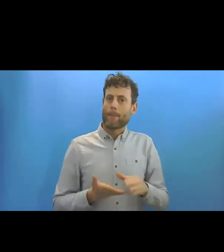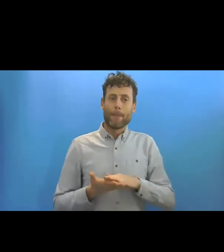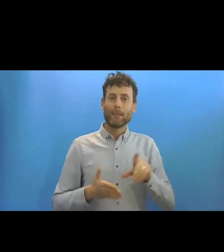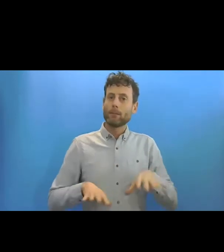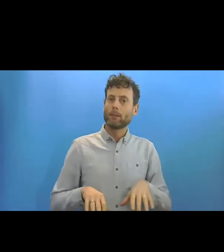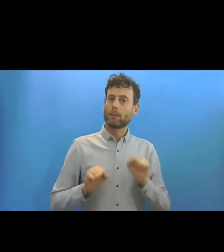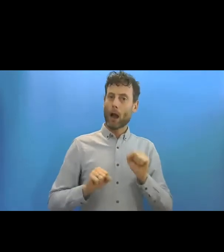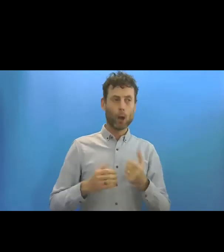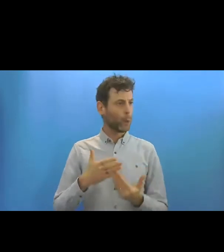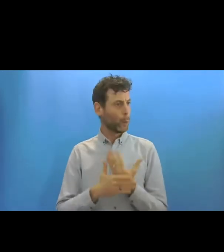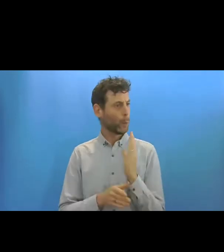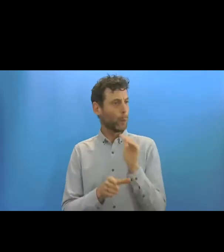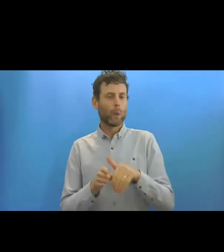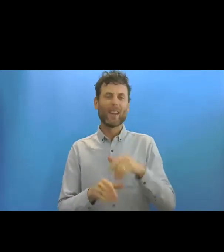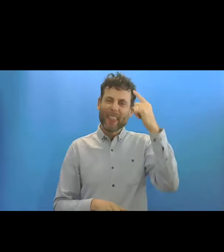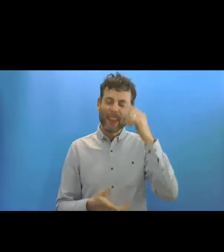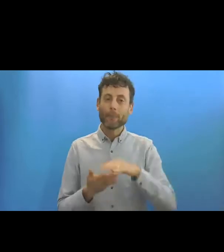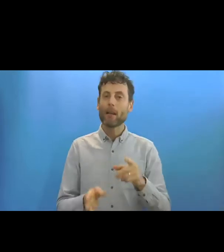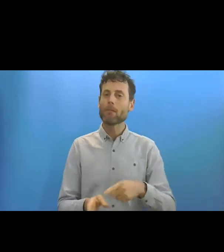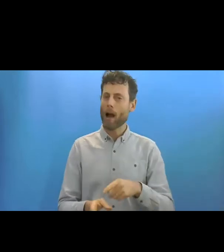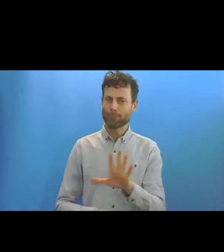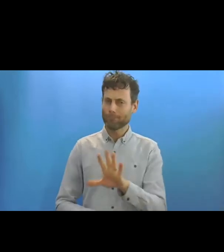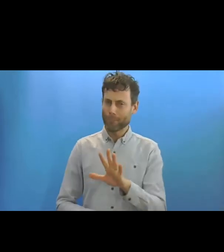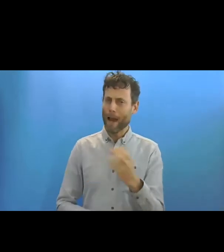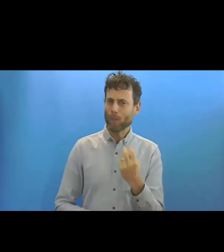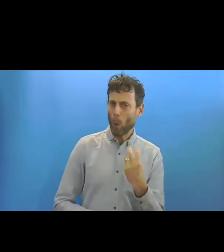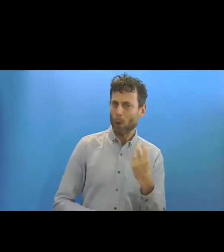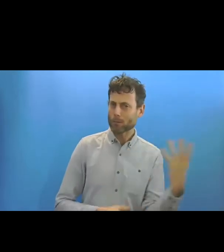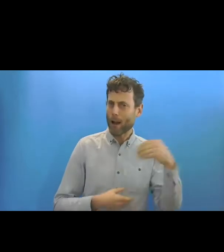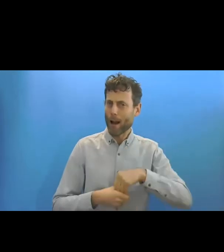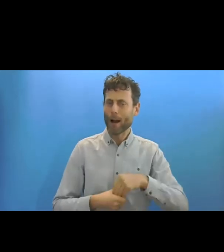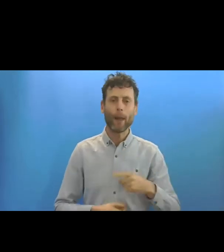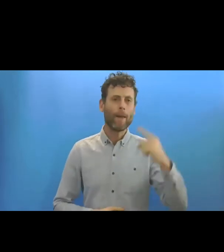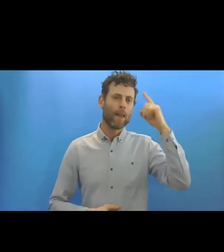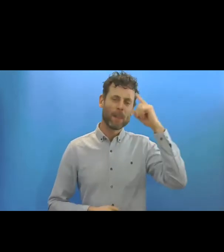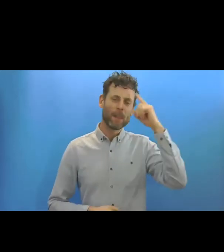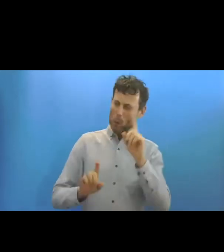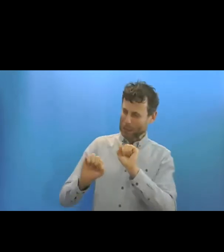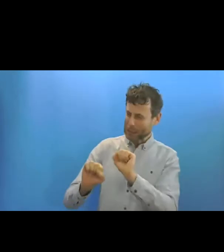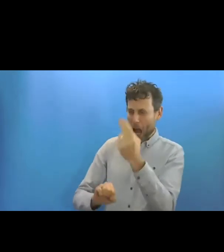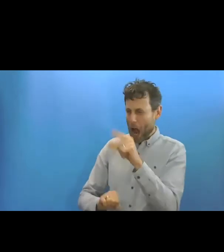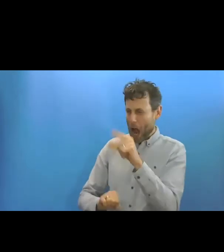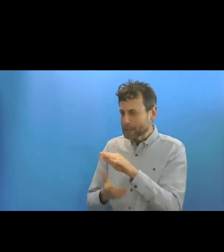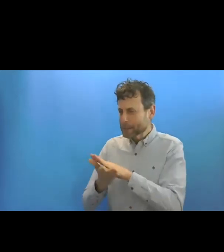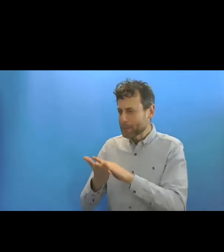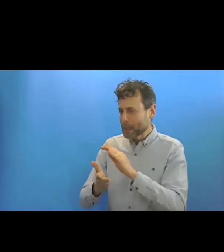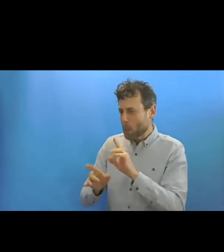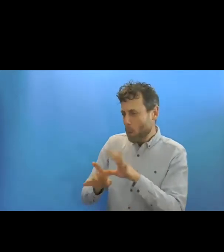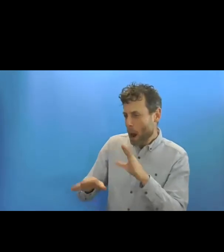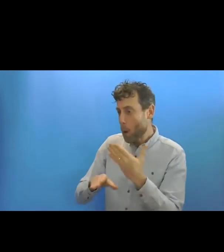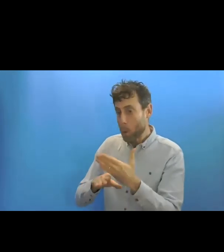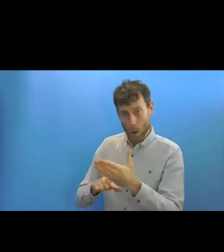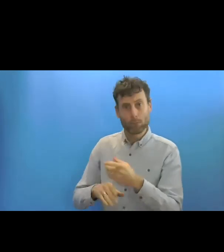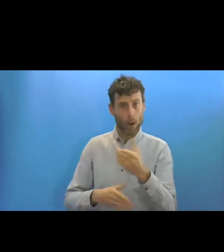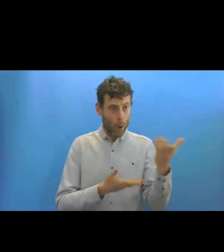We've had older trainees as well, but people who want to find out more about working within the art sector. Sometimes artists who want